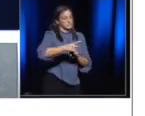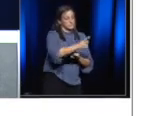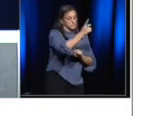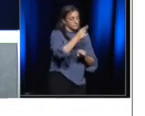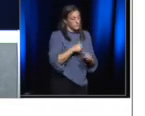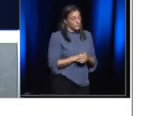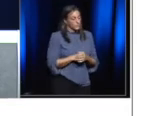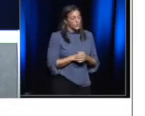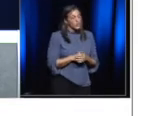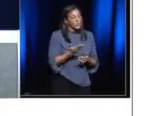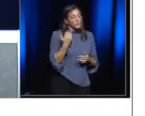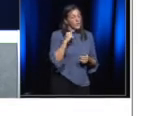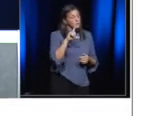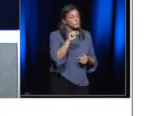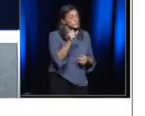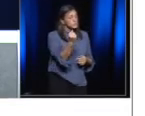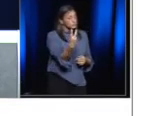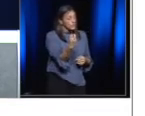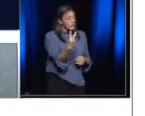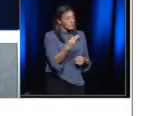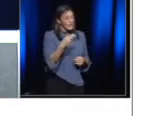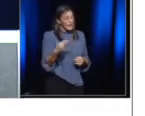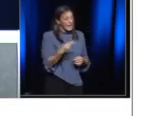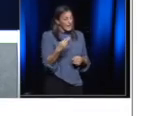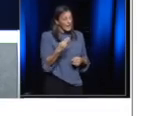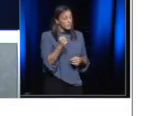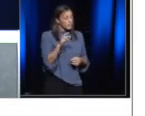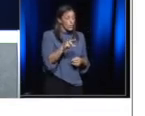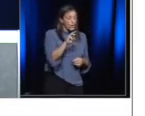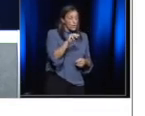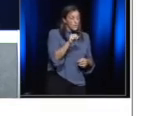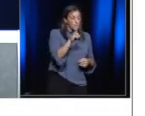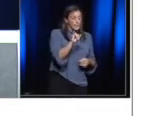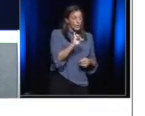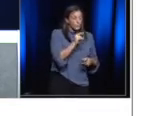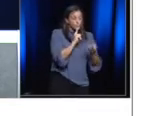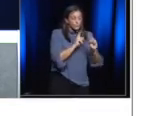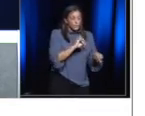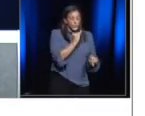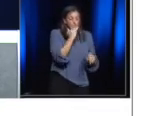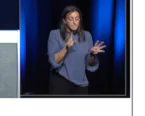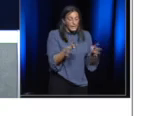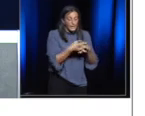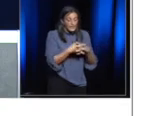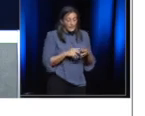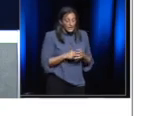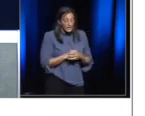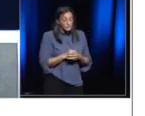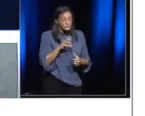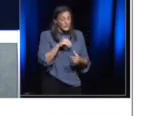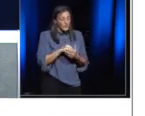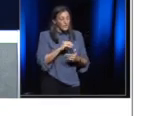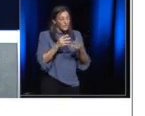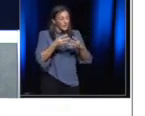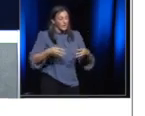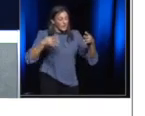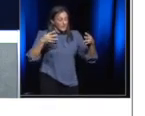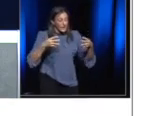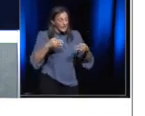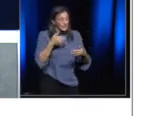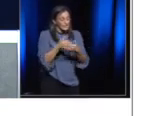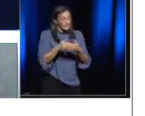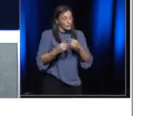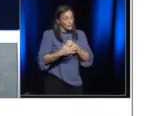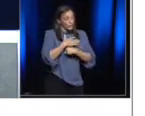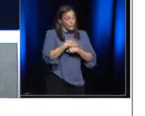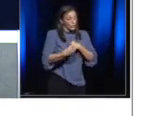In 2012, a Hector's or Māui was reported as bycatch in a commercial set net off the coast of Taranaki.